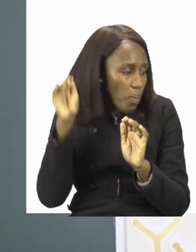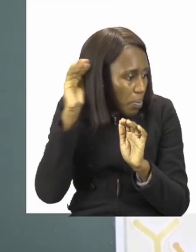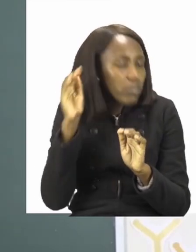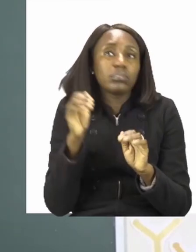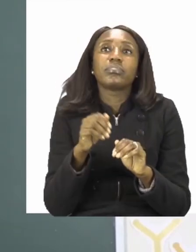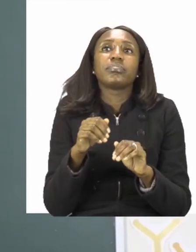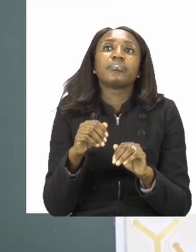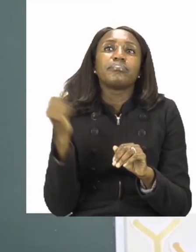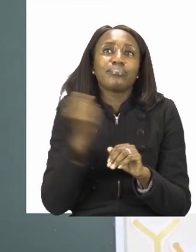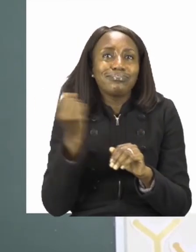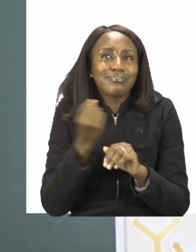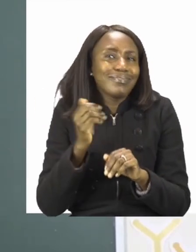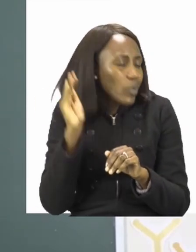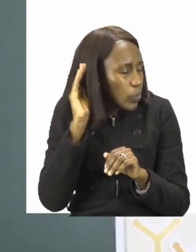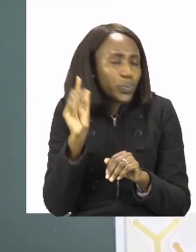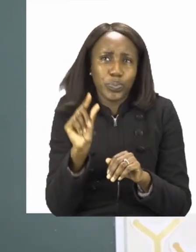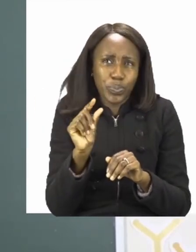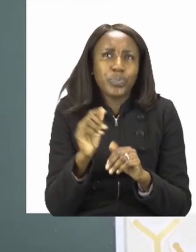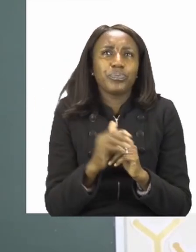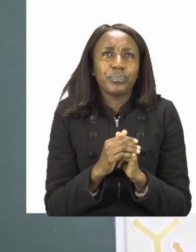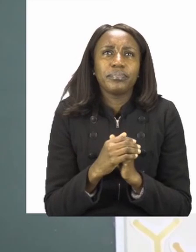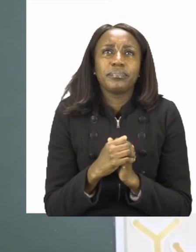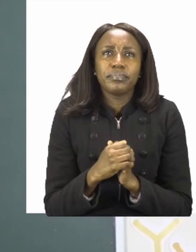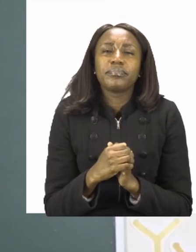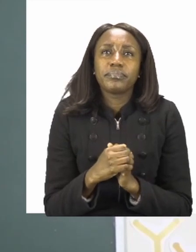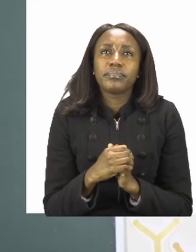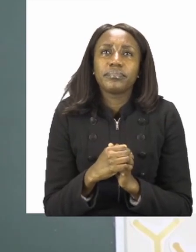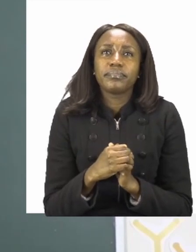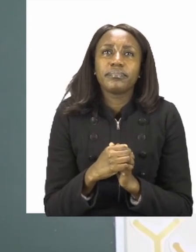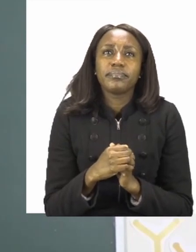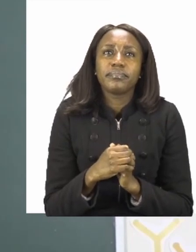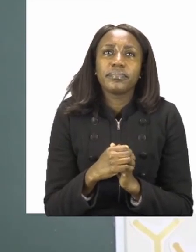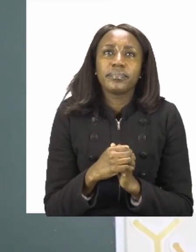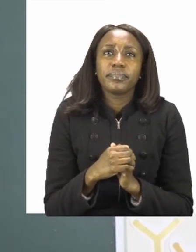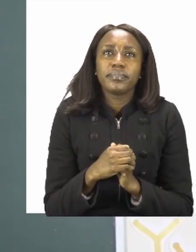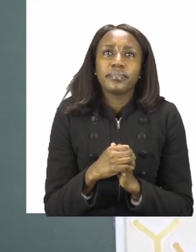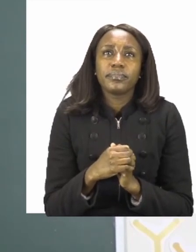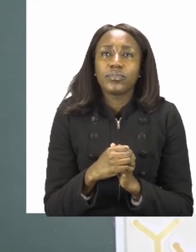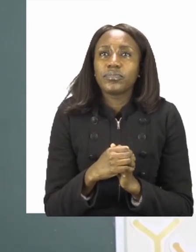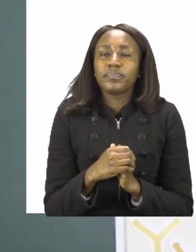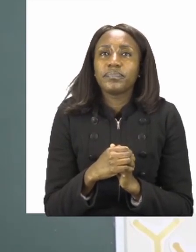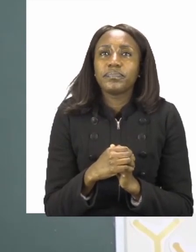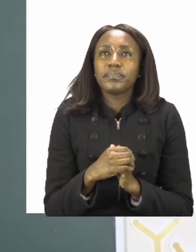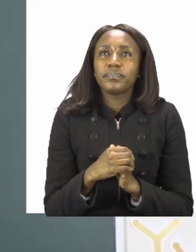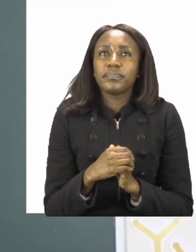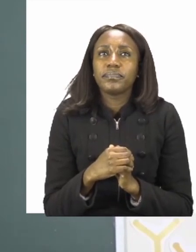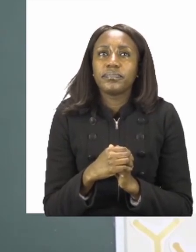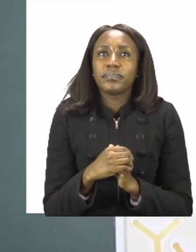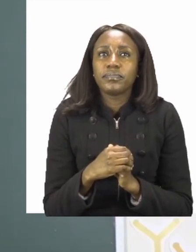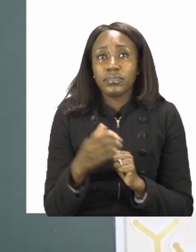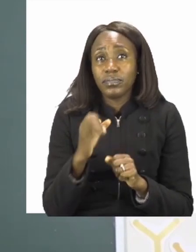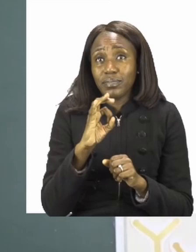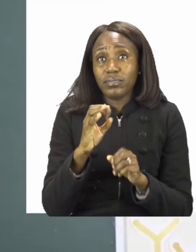half, you can definitely hear that there is some water left. Not the whole thing. Then, if we